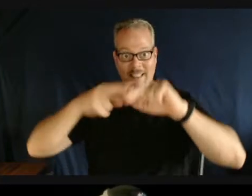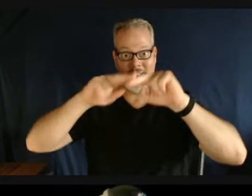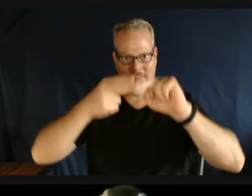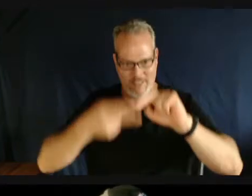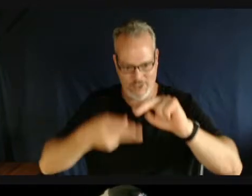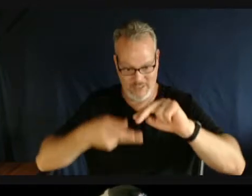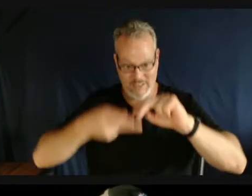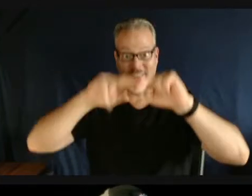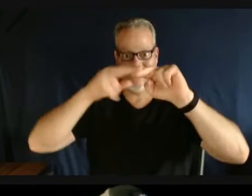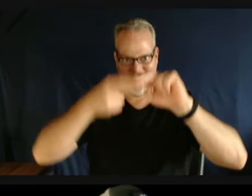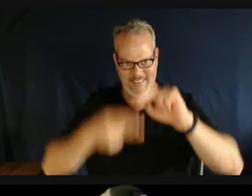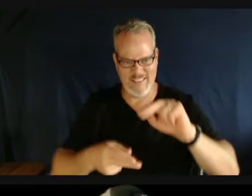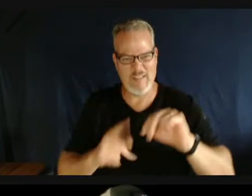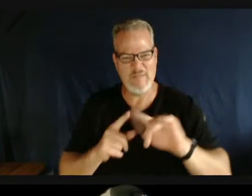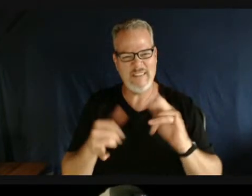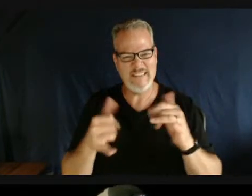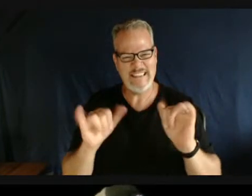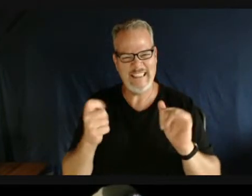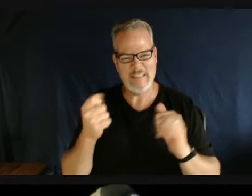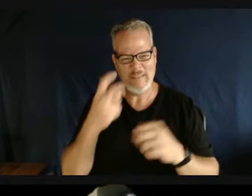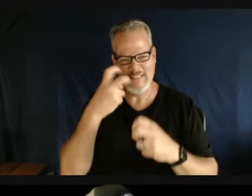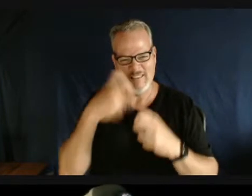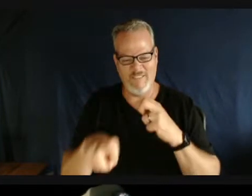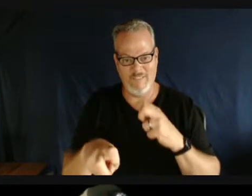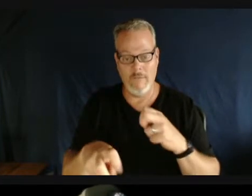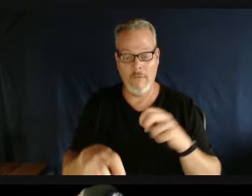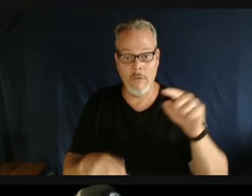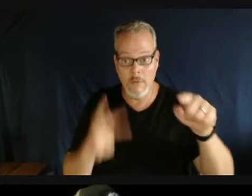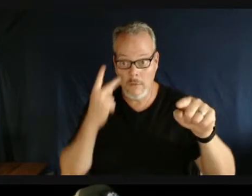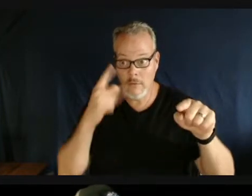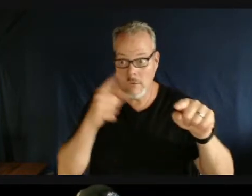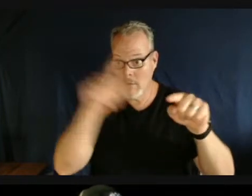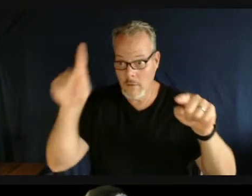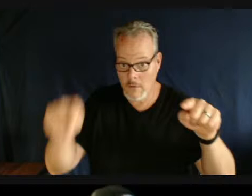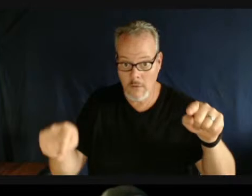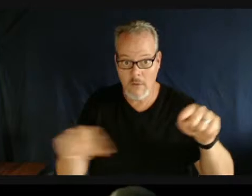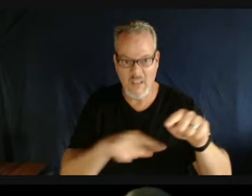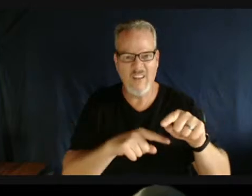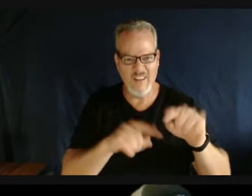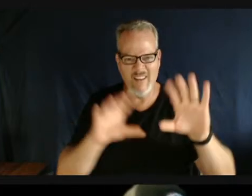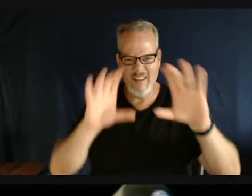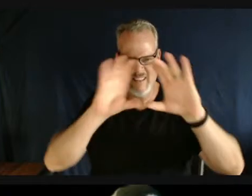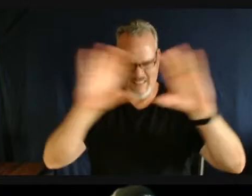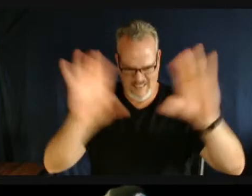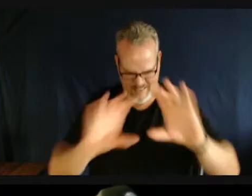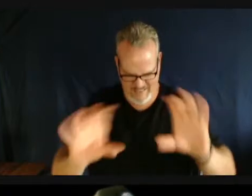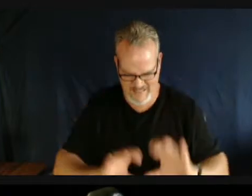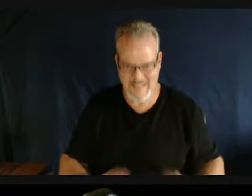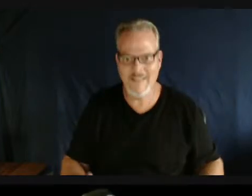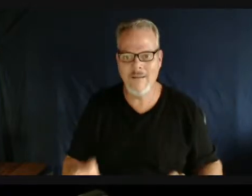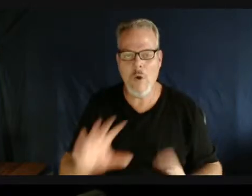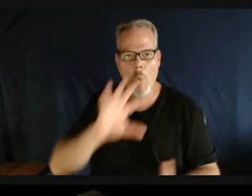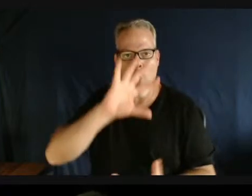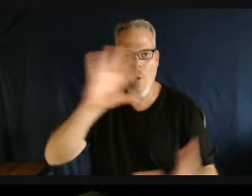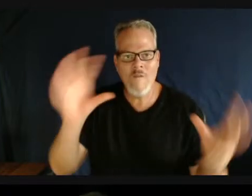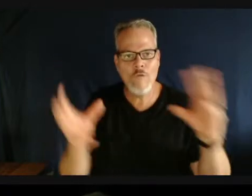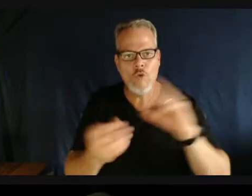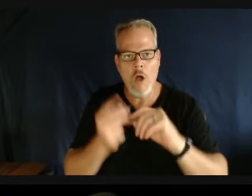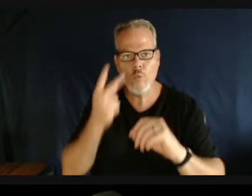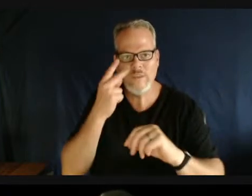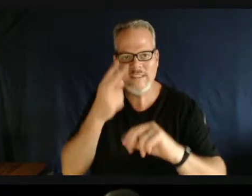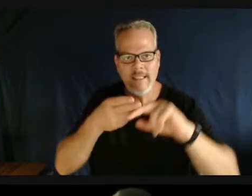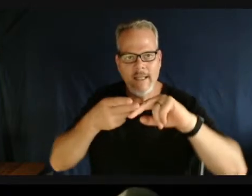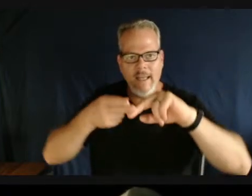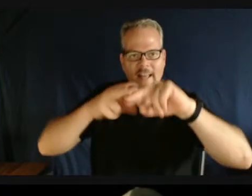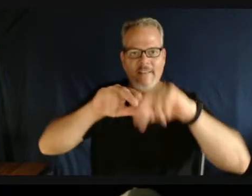rougher here in the view, right? And what you can see overall is overall inflationary pattern on that